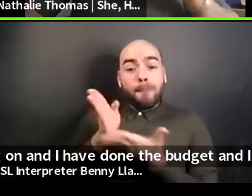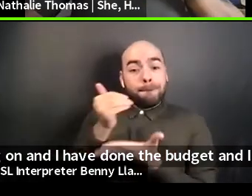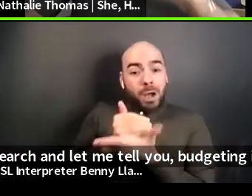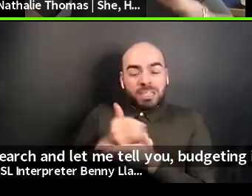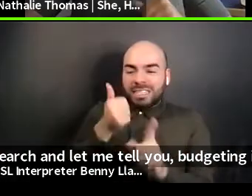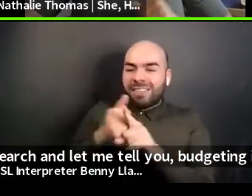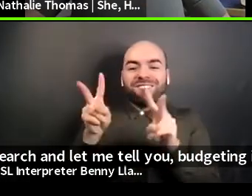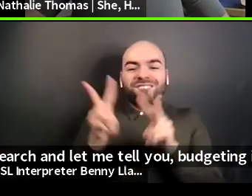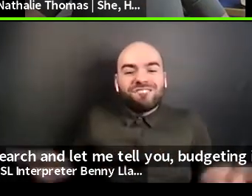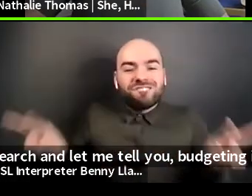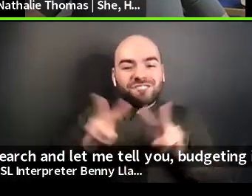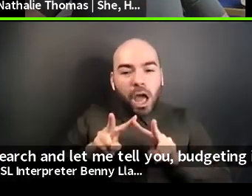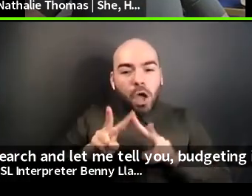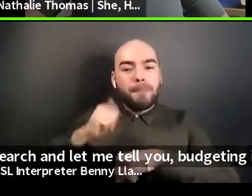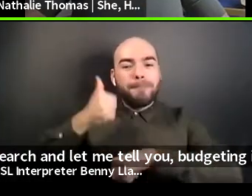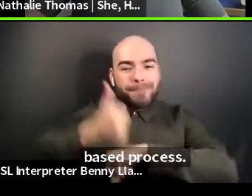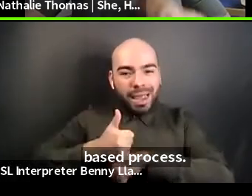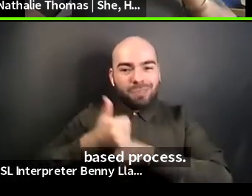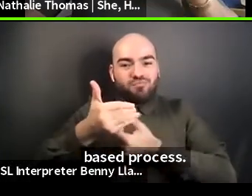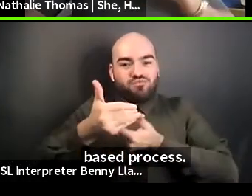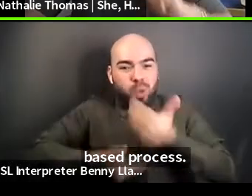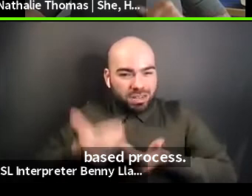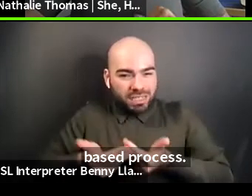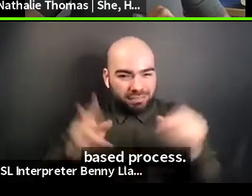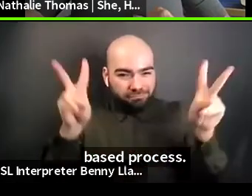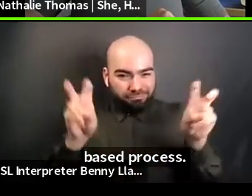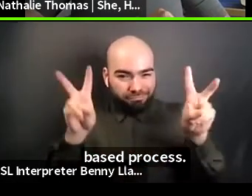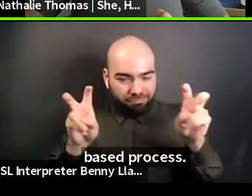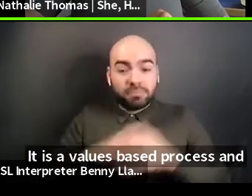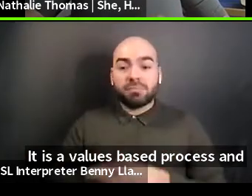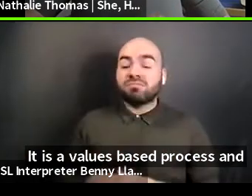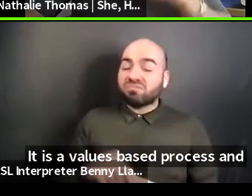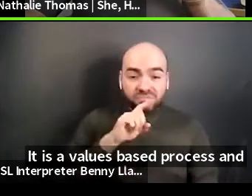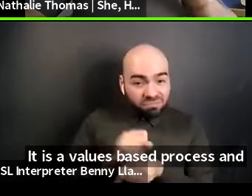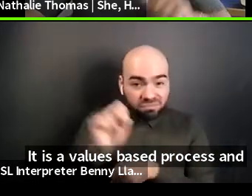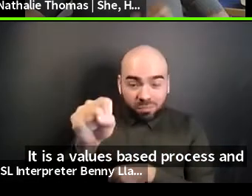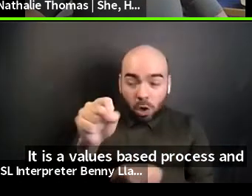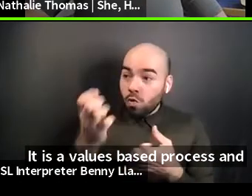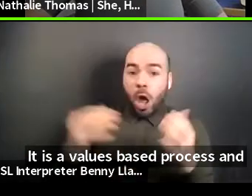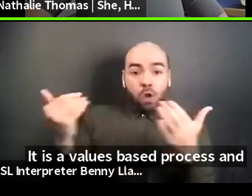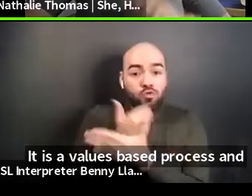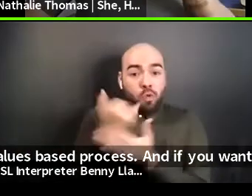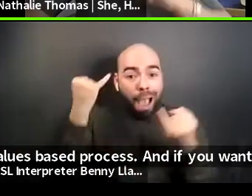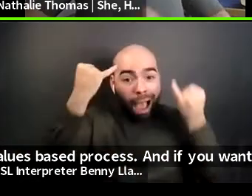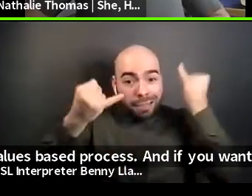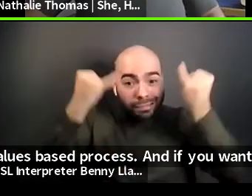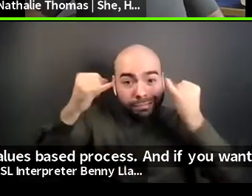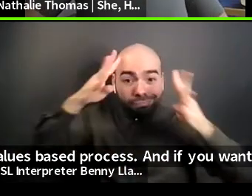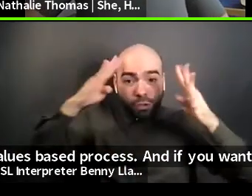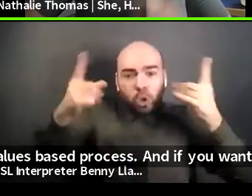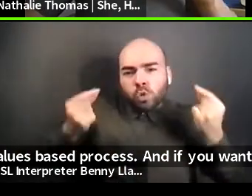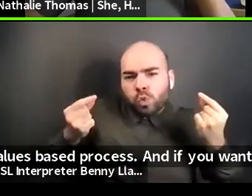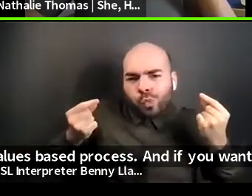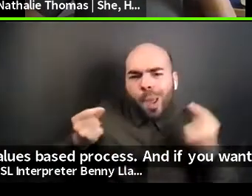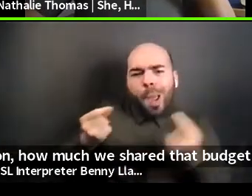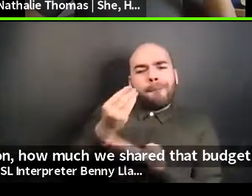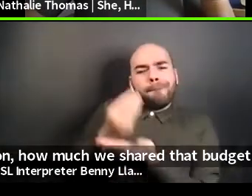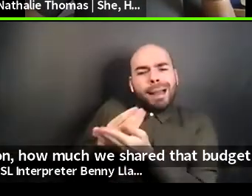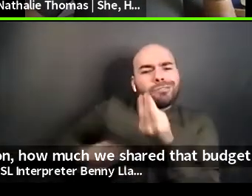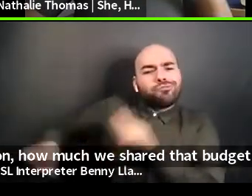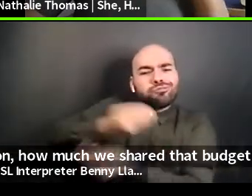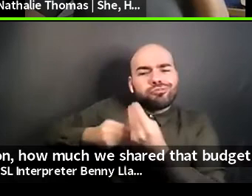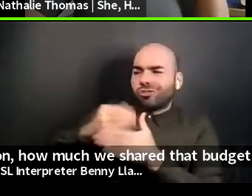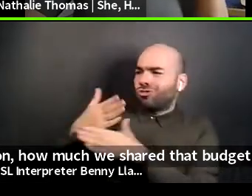It is a values-based process. And if you want some real innovation, how about you share that budget? How about you be transparent? How about you see